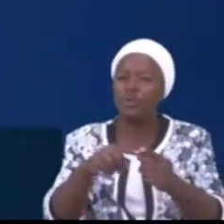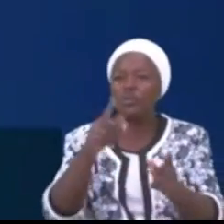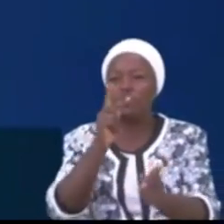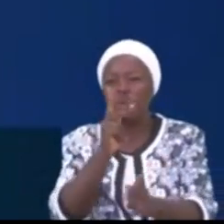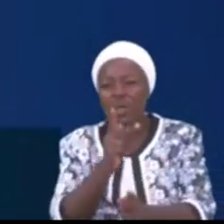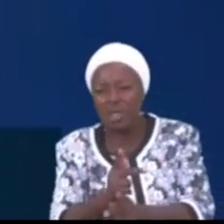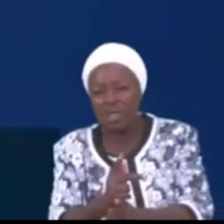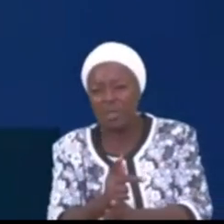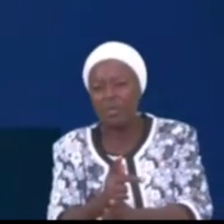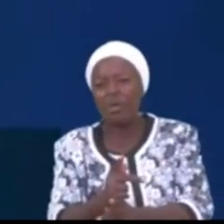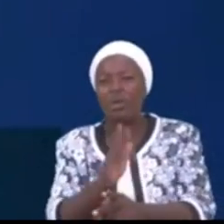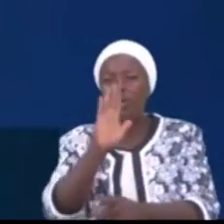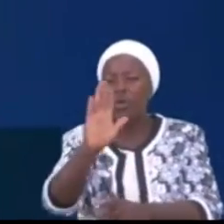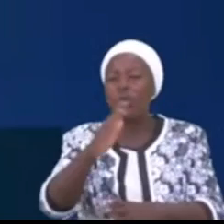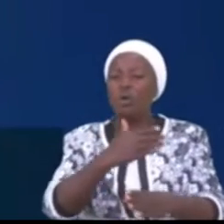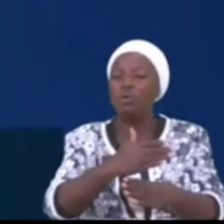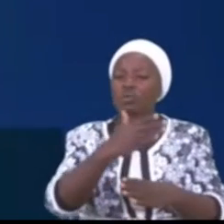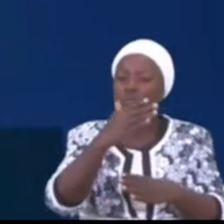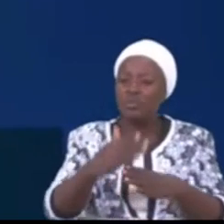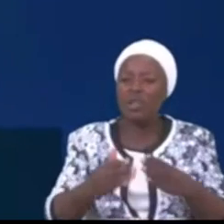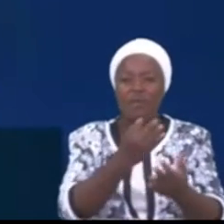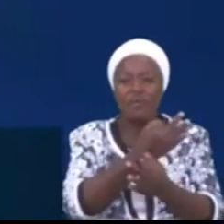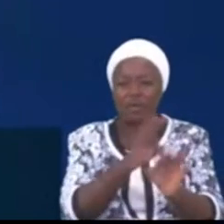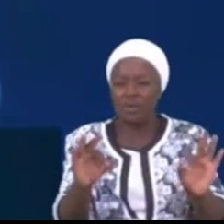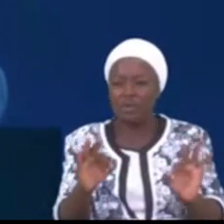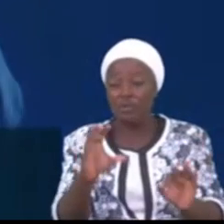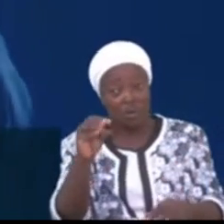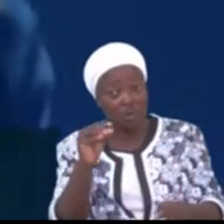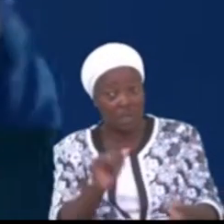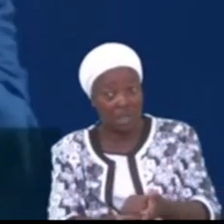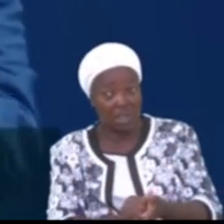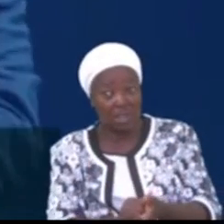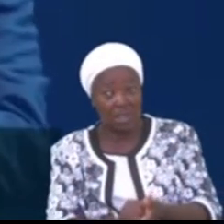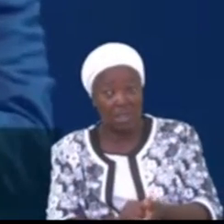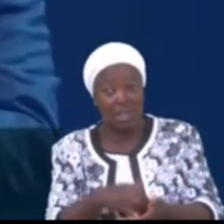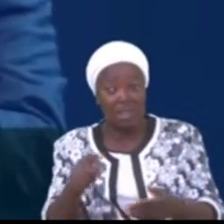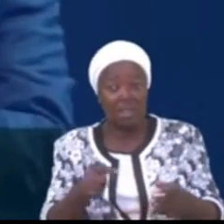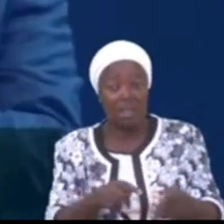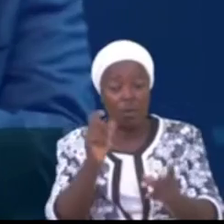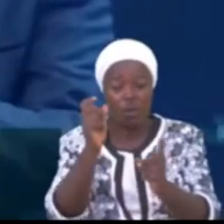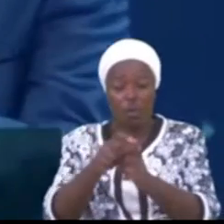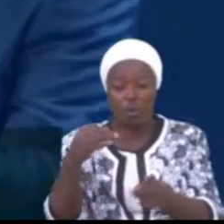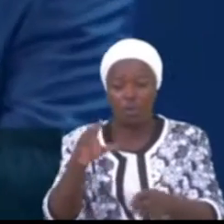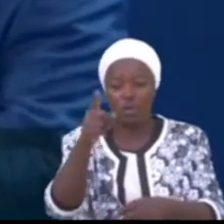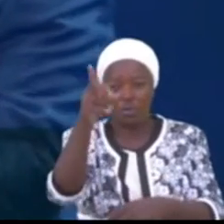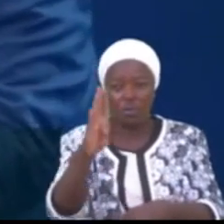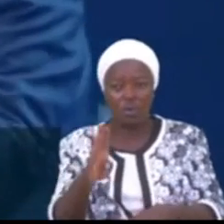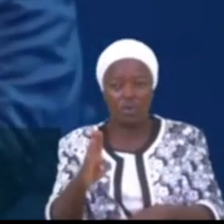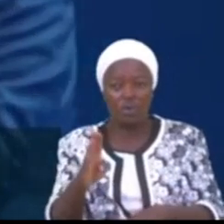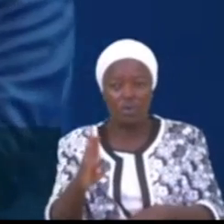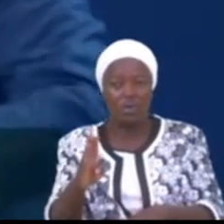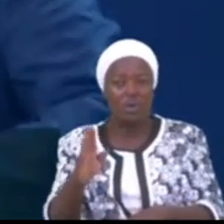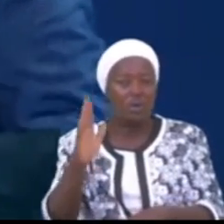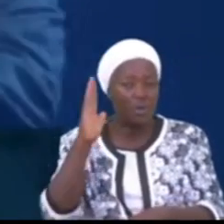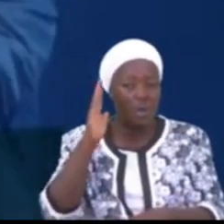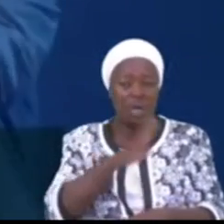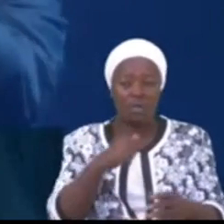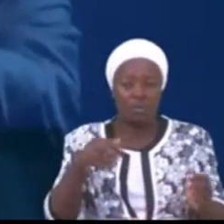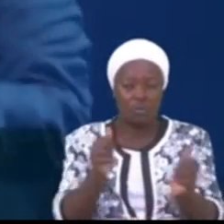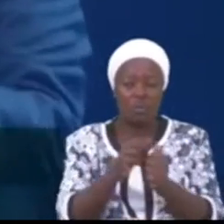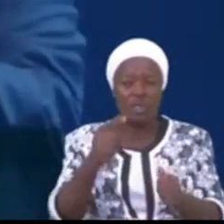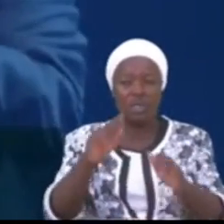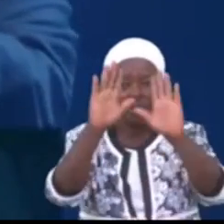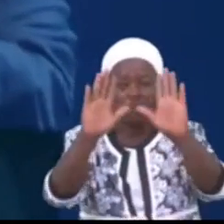your emancipation, so that the word of God with the wonder of God will